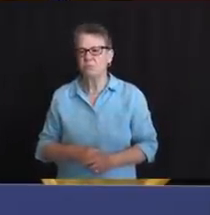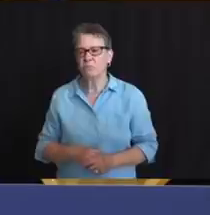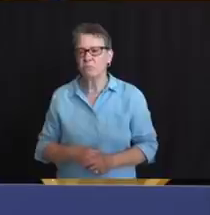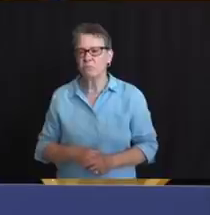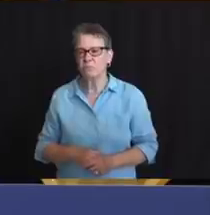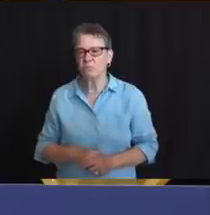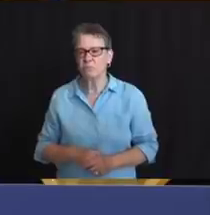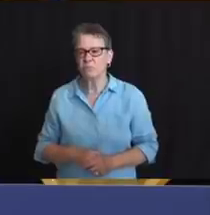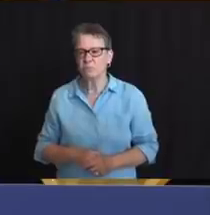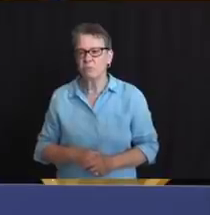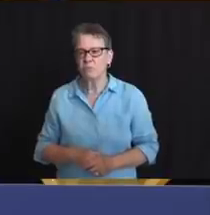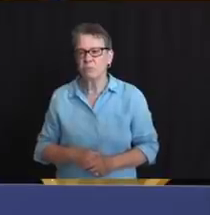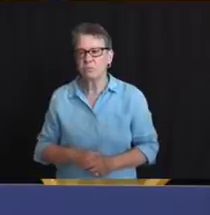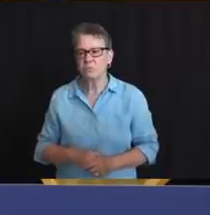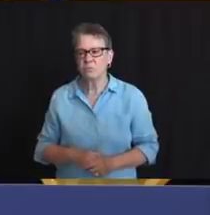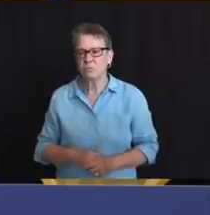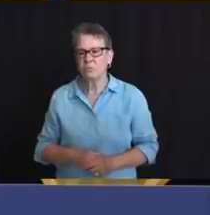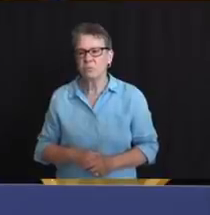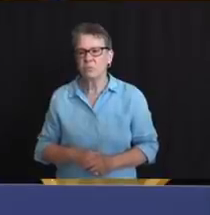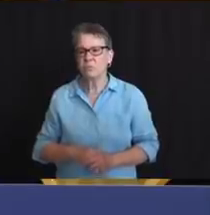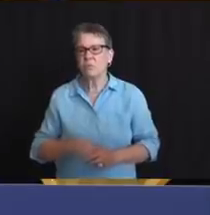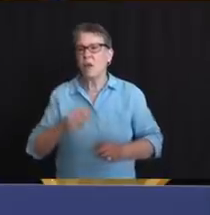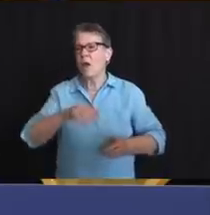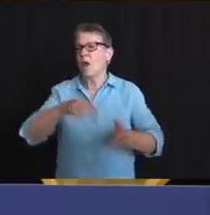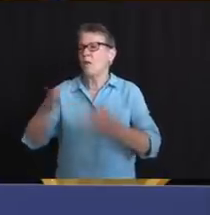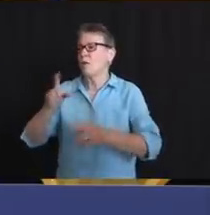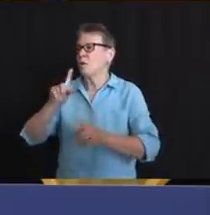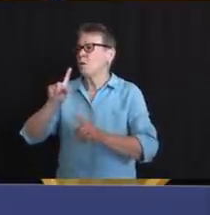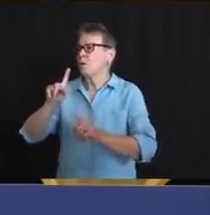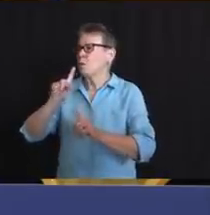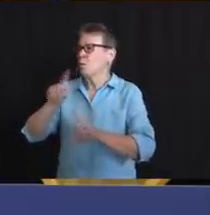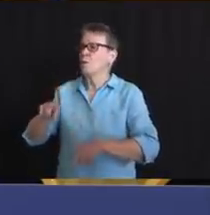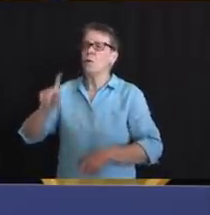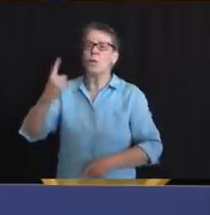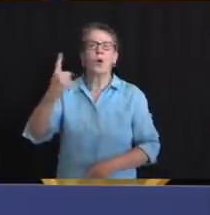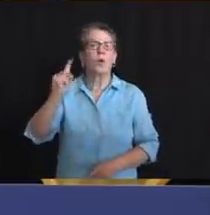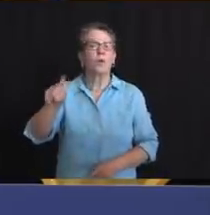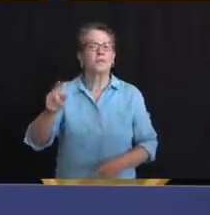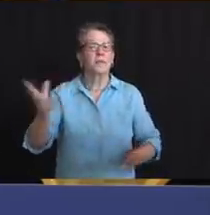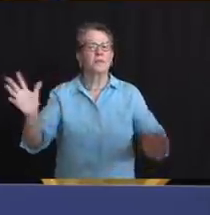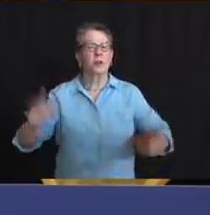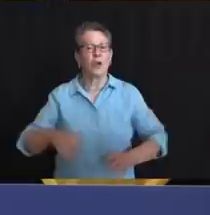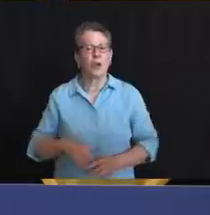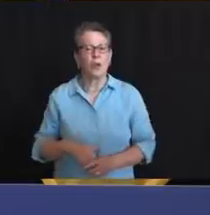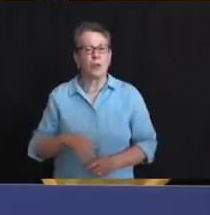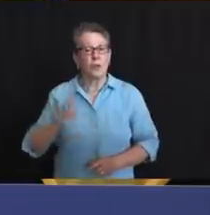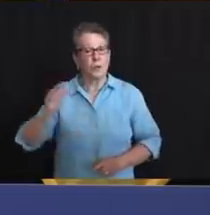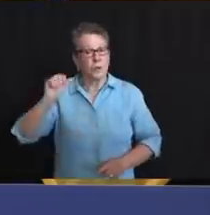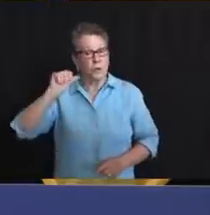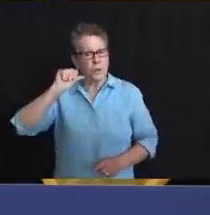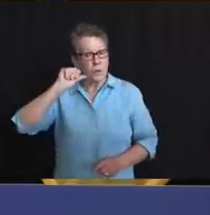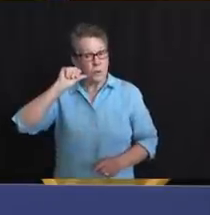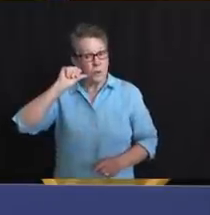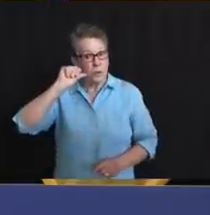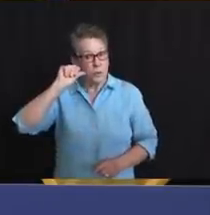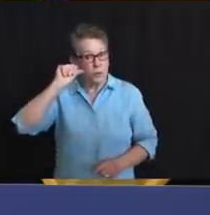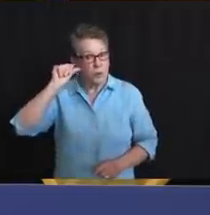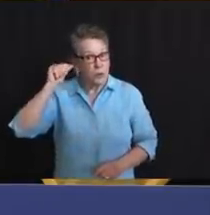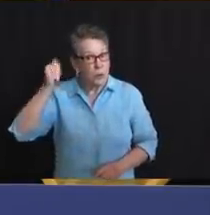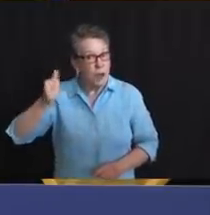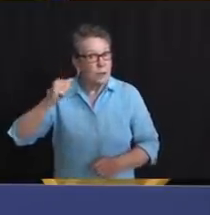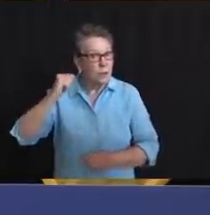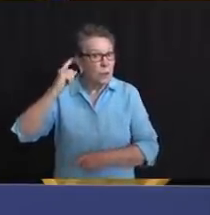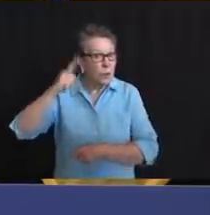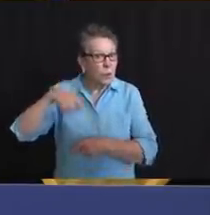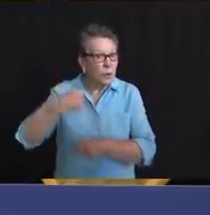Afternoon. Good afternoon. I just have one for you today. Tomorrow marks the one-year anniversary of the killing of George Floyd. What lasting impact do you think the